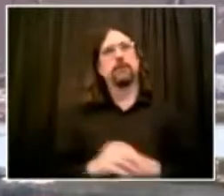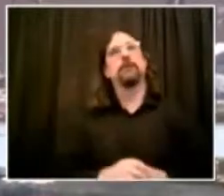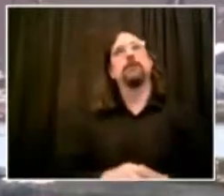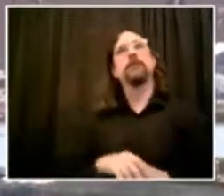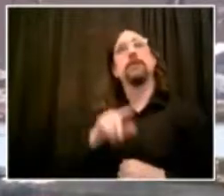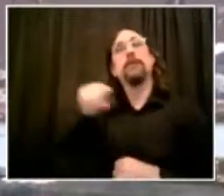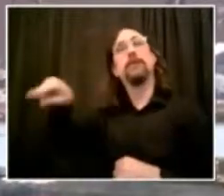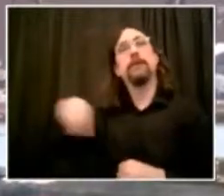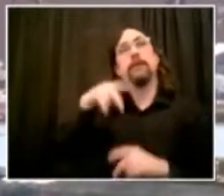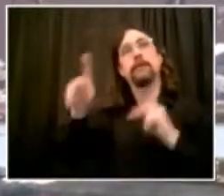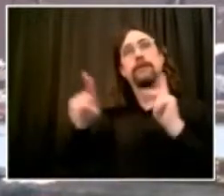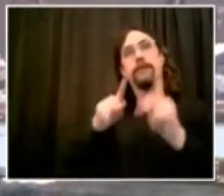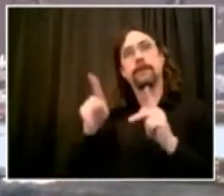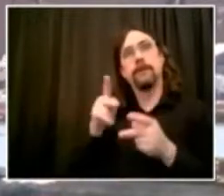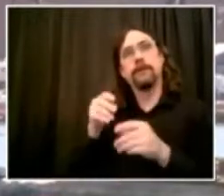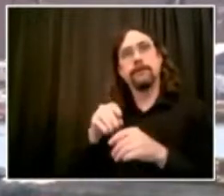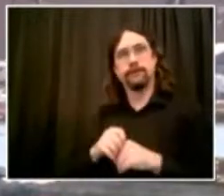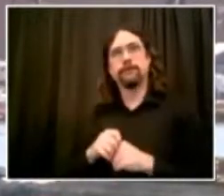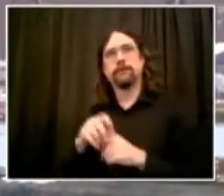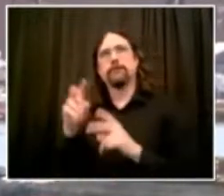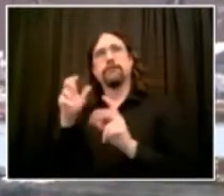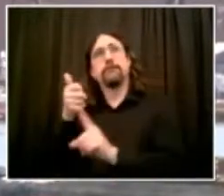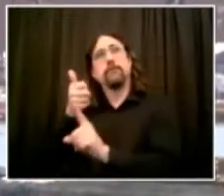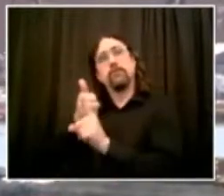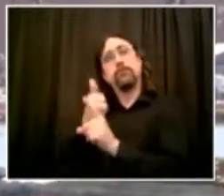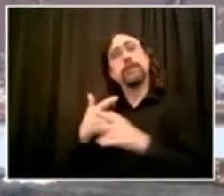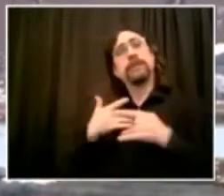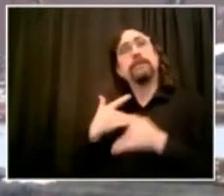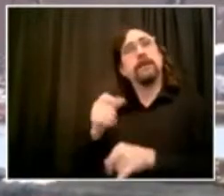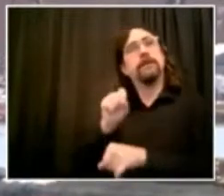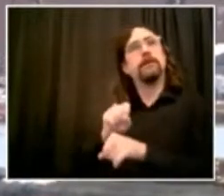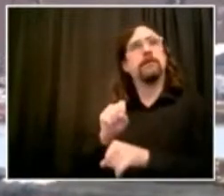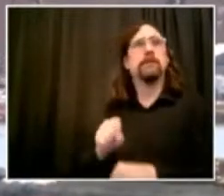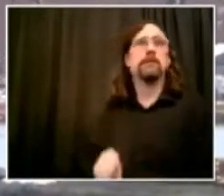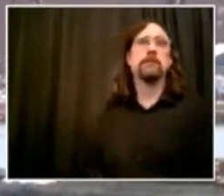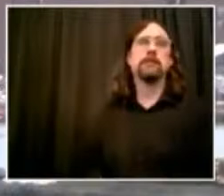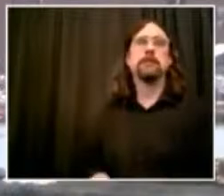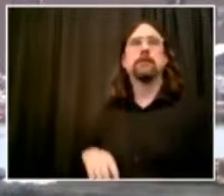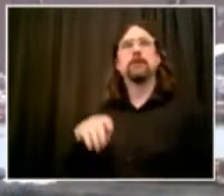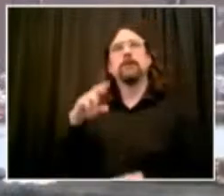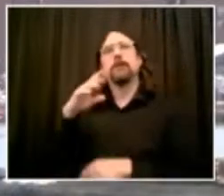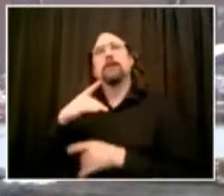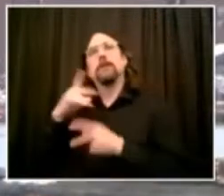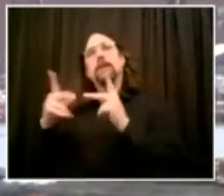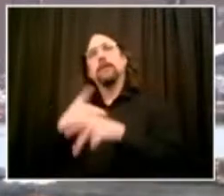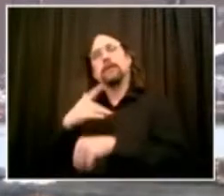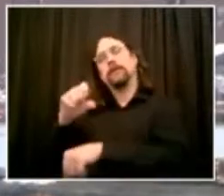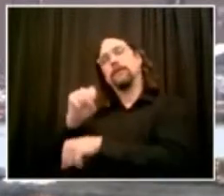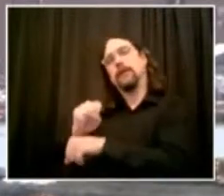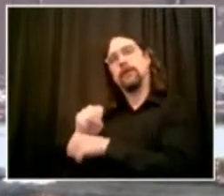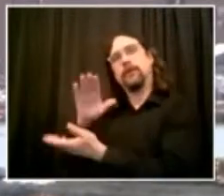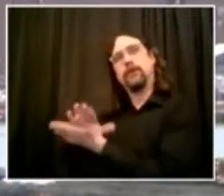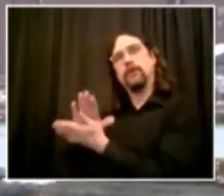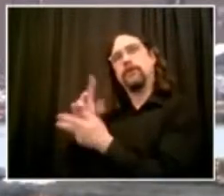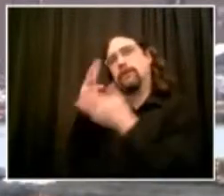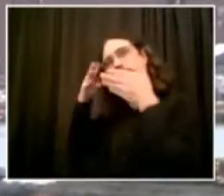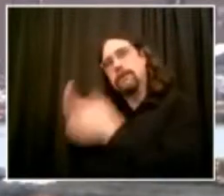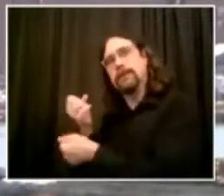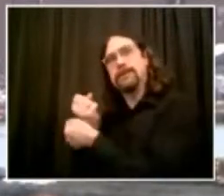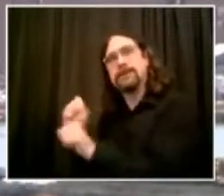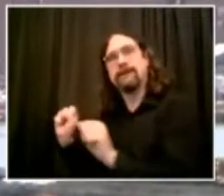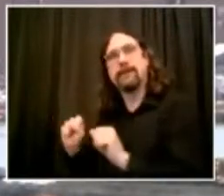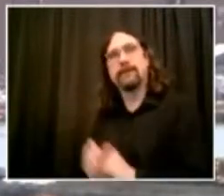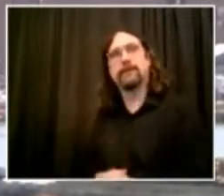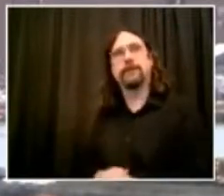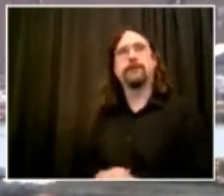but we're being stretched very thin all over. But it's not about enforcement. It's about free face coverings, education, just reminding